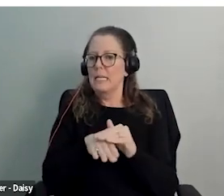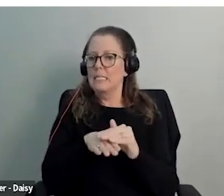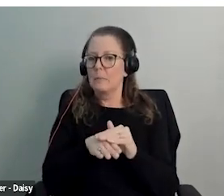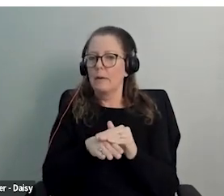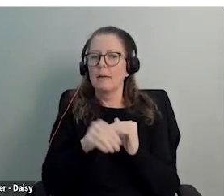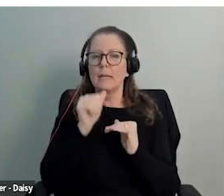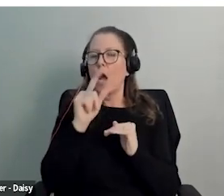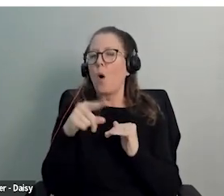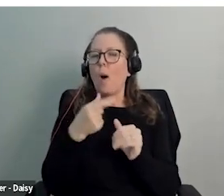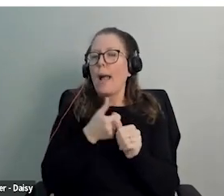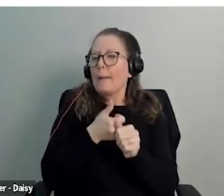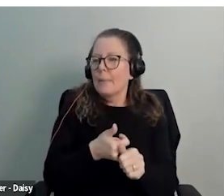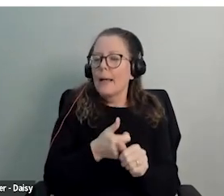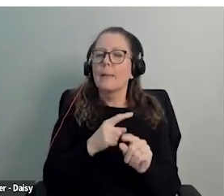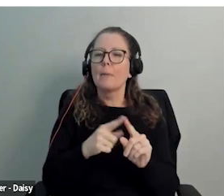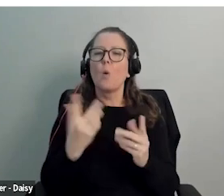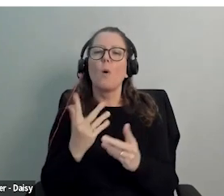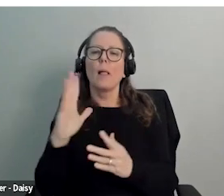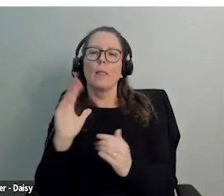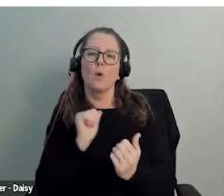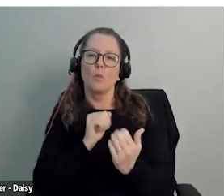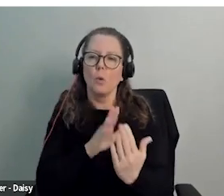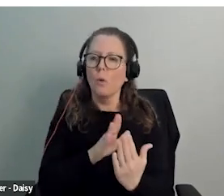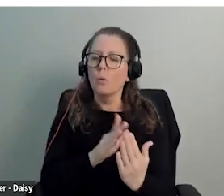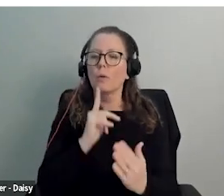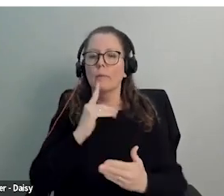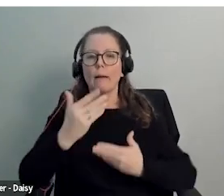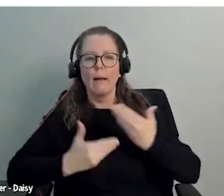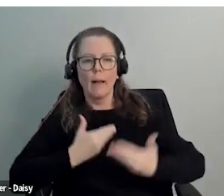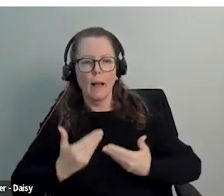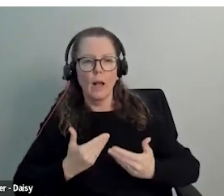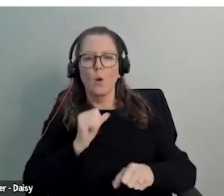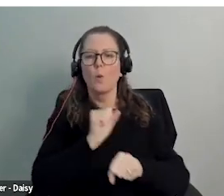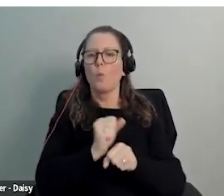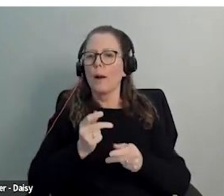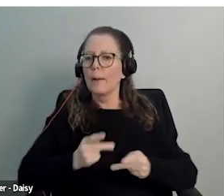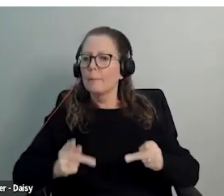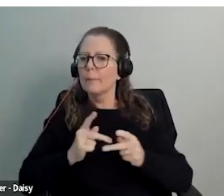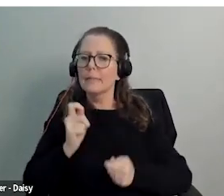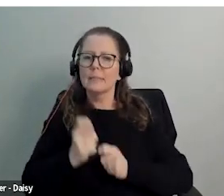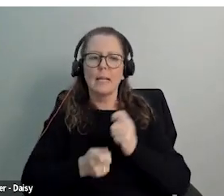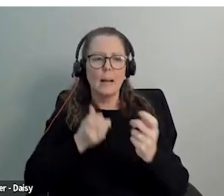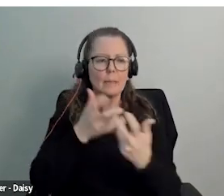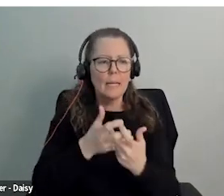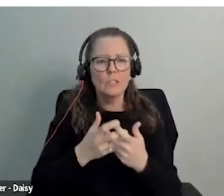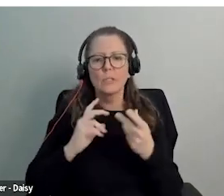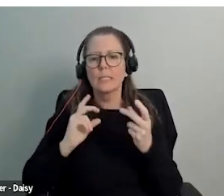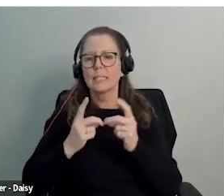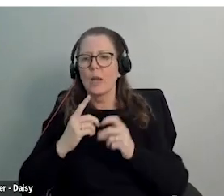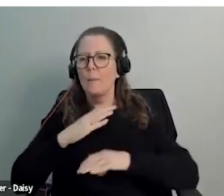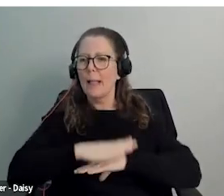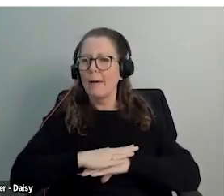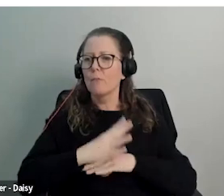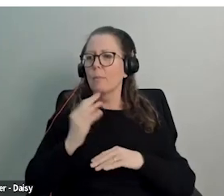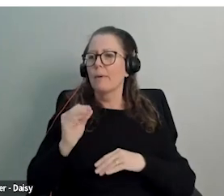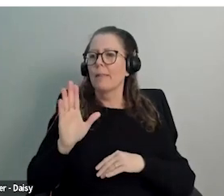detail the organization's approach to accessibility in hiring, workplace accommodations, digital platforms, and overall employee